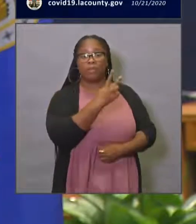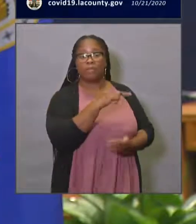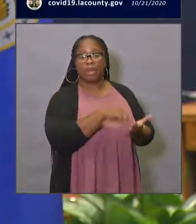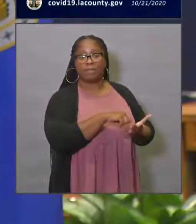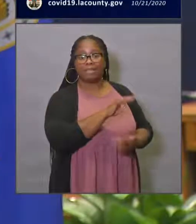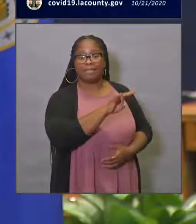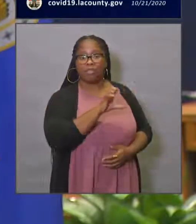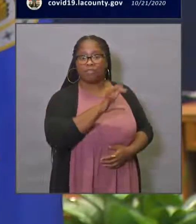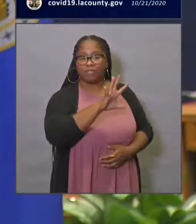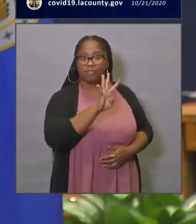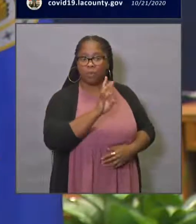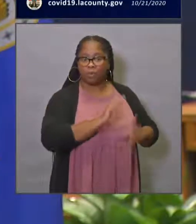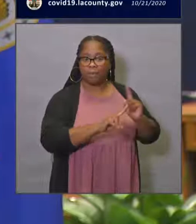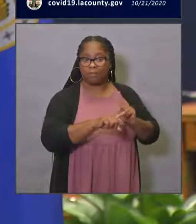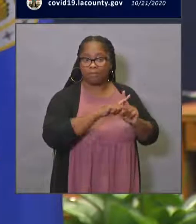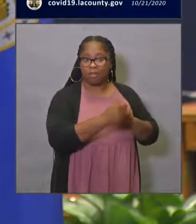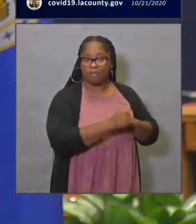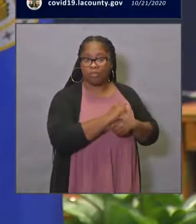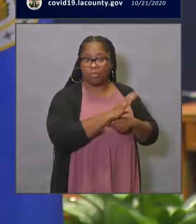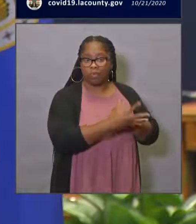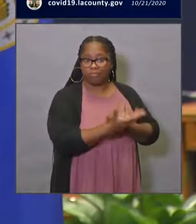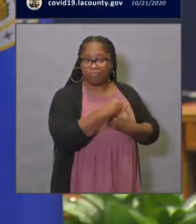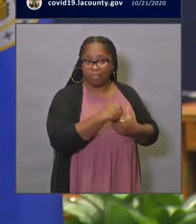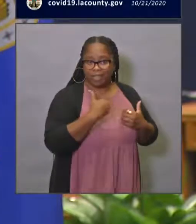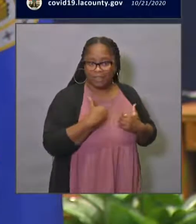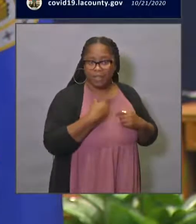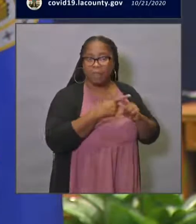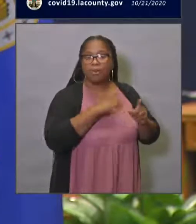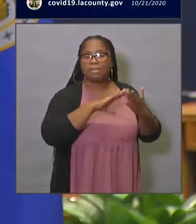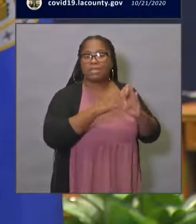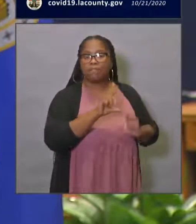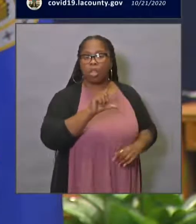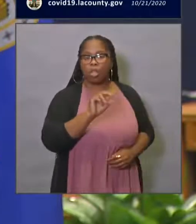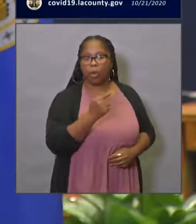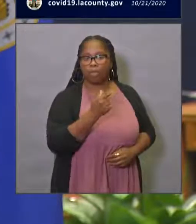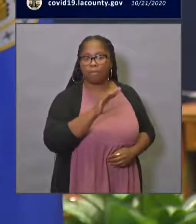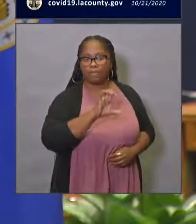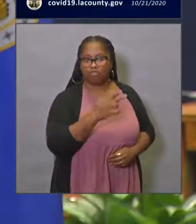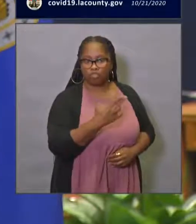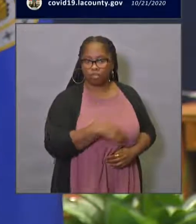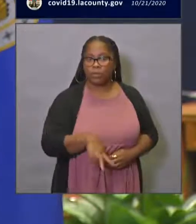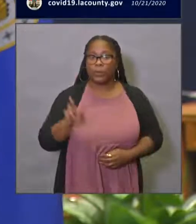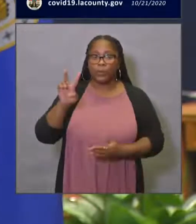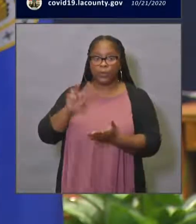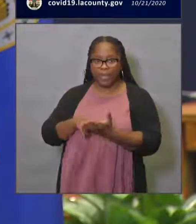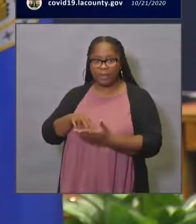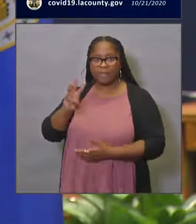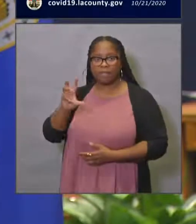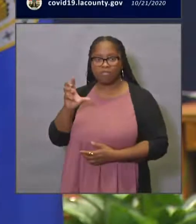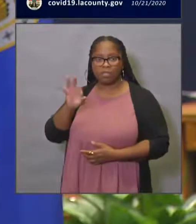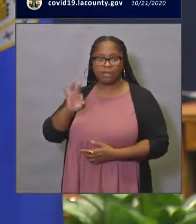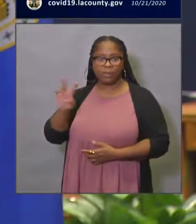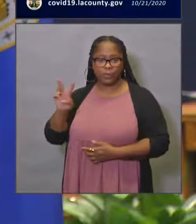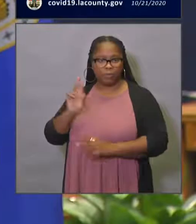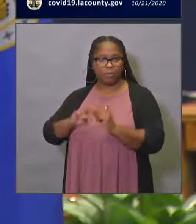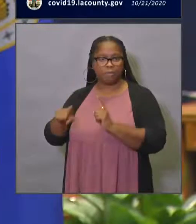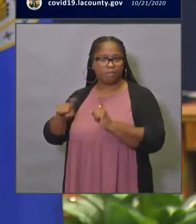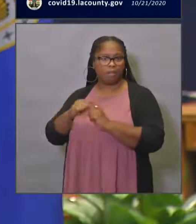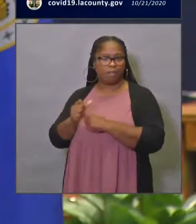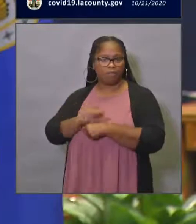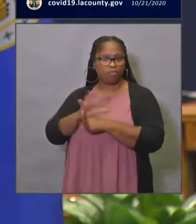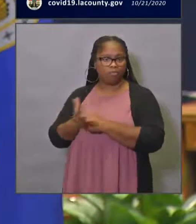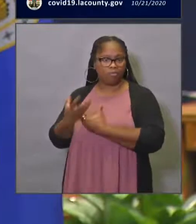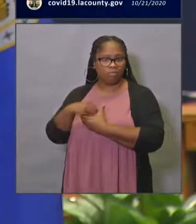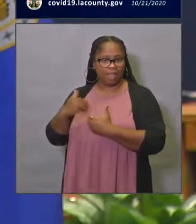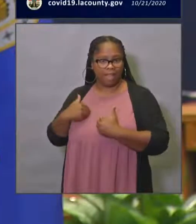12,754 cases reported by our partners in the city of Long Beach and 2,692 cases reported by the city